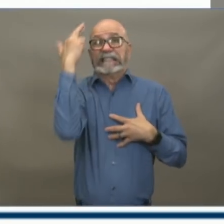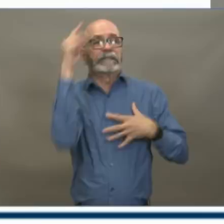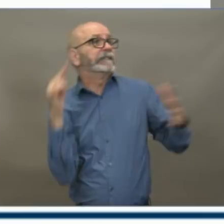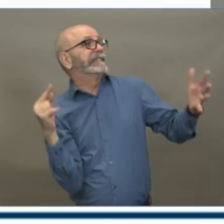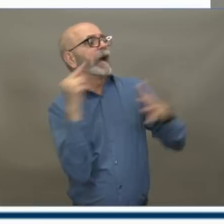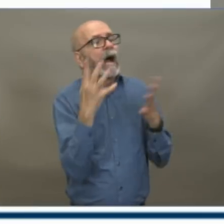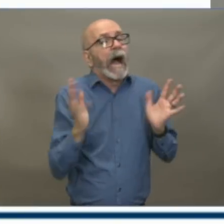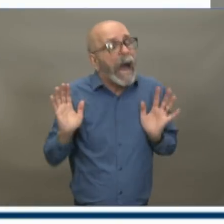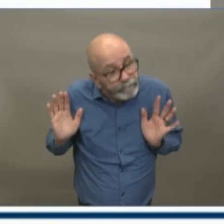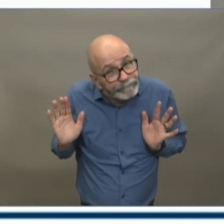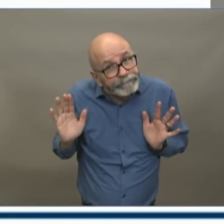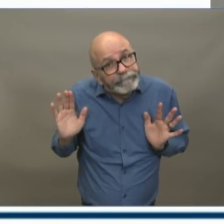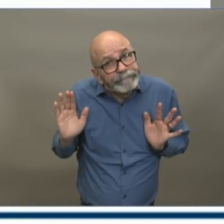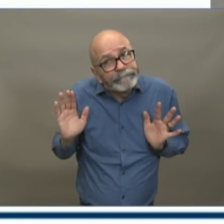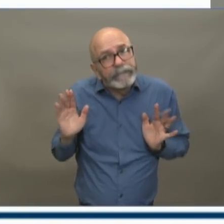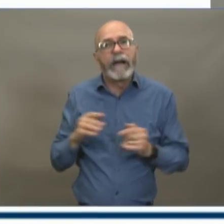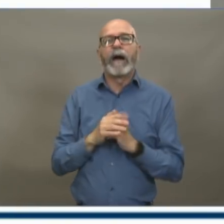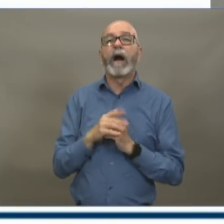to home.